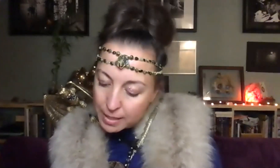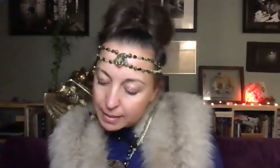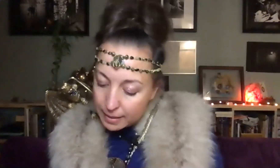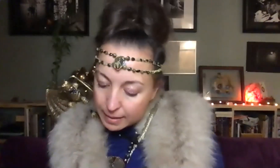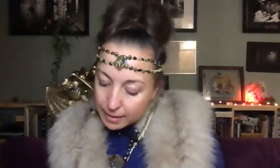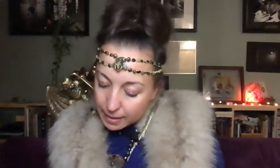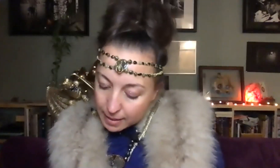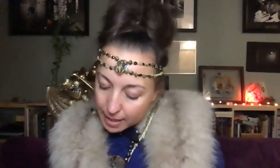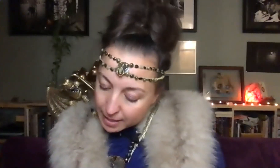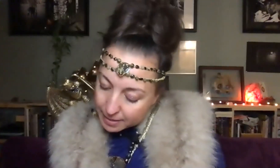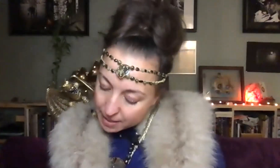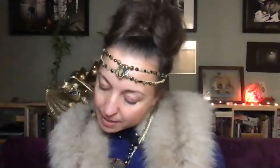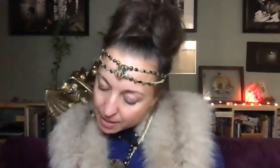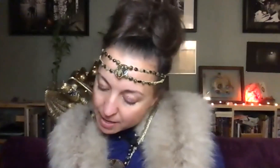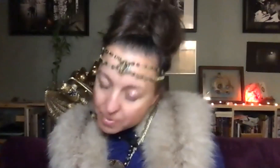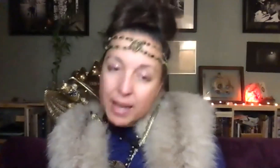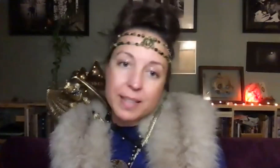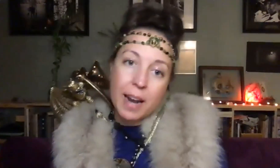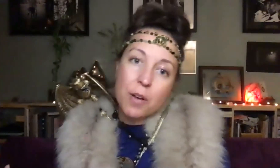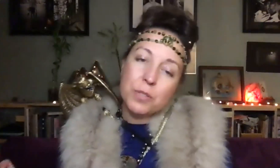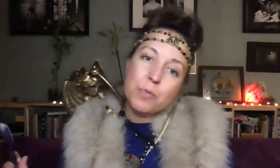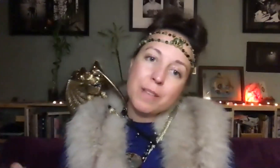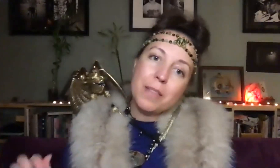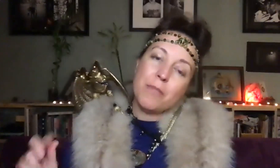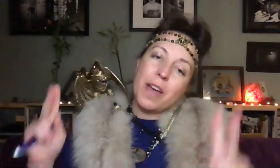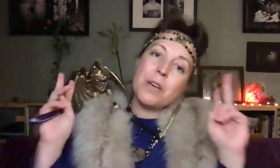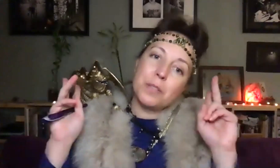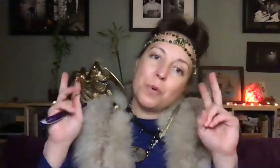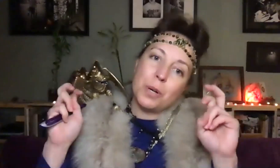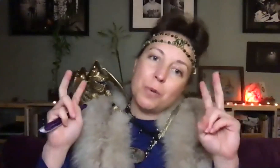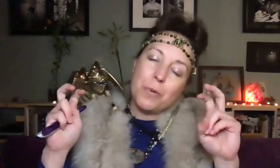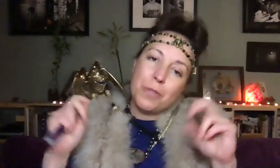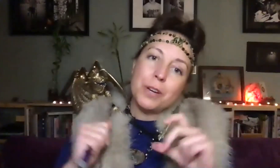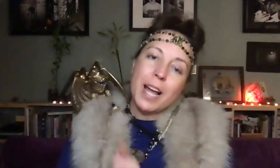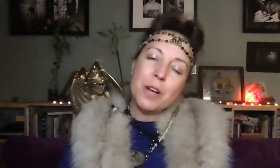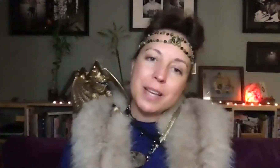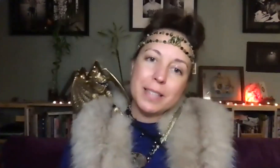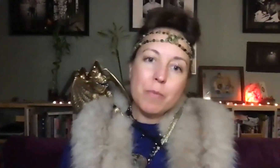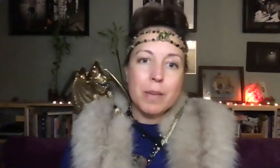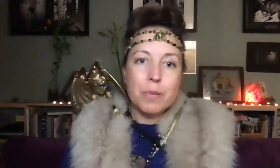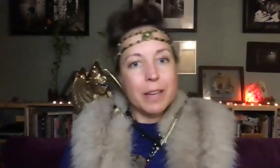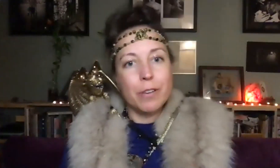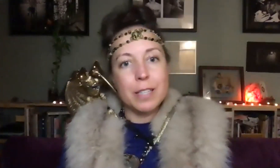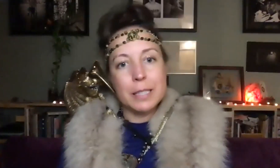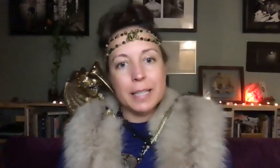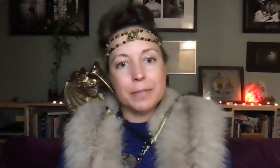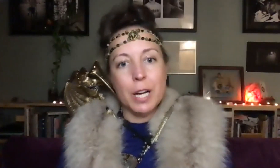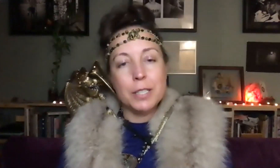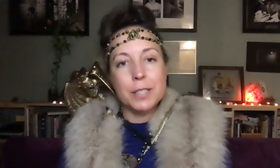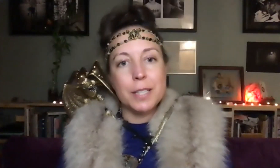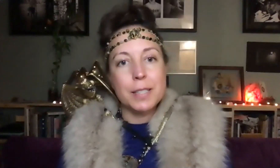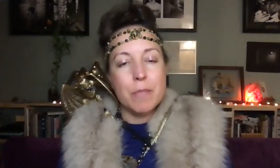So I guess that is that. I also believe that the veil is quote unquote thinner now because I'm a big believer in